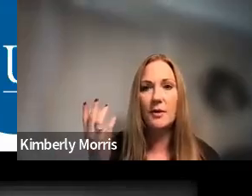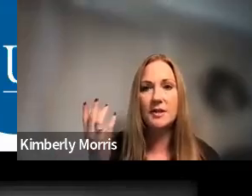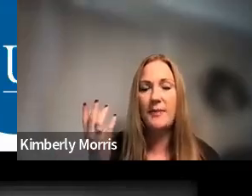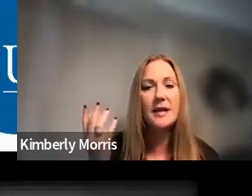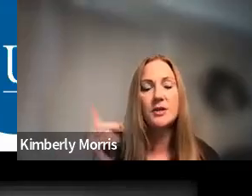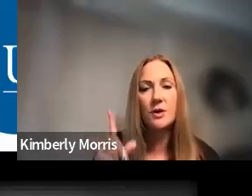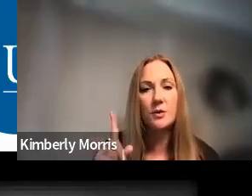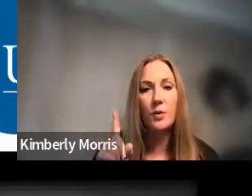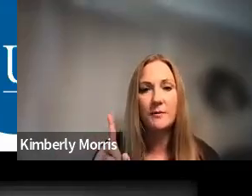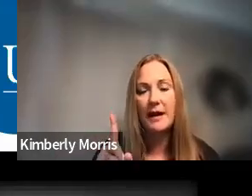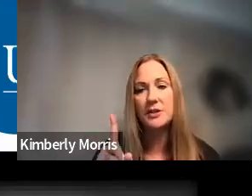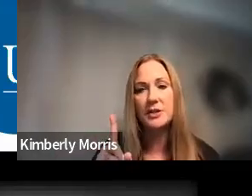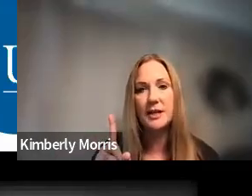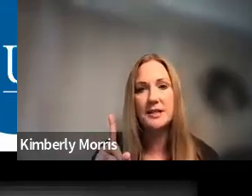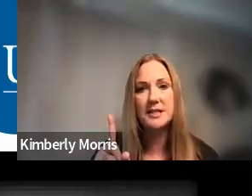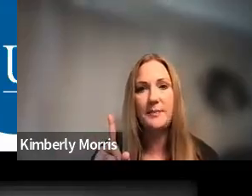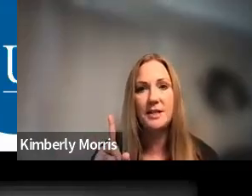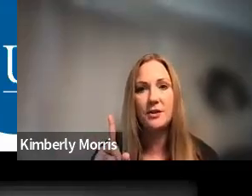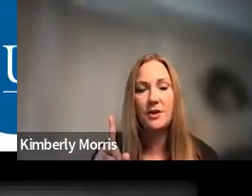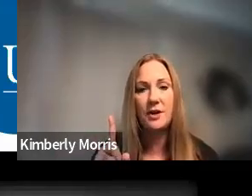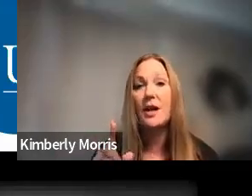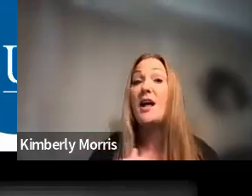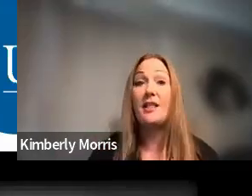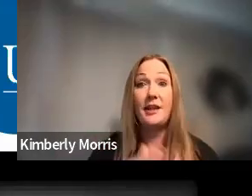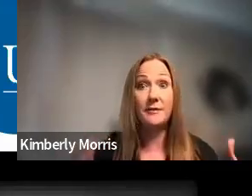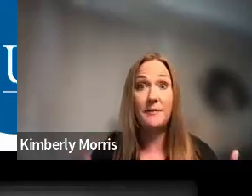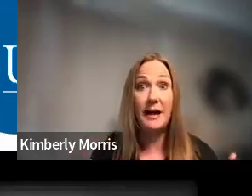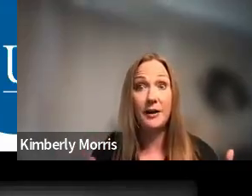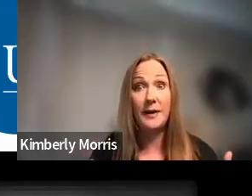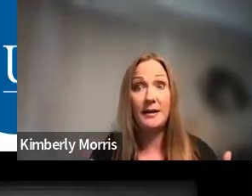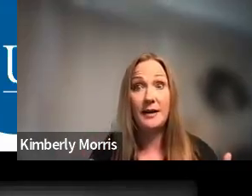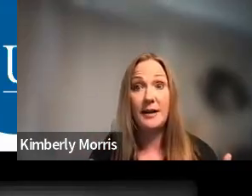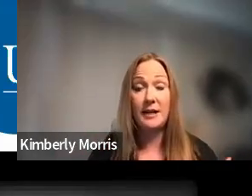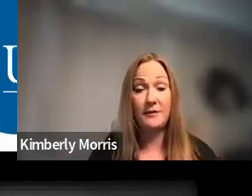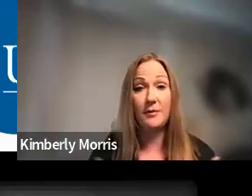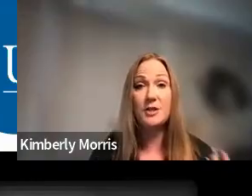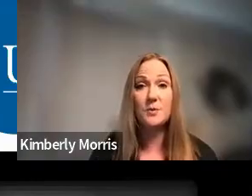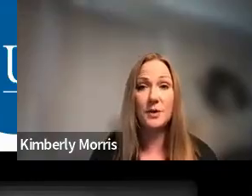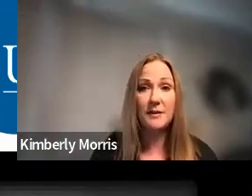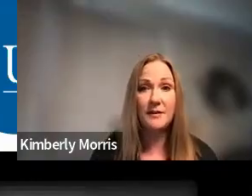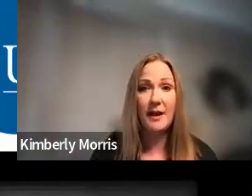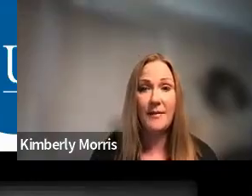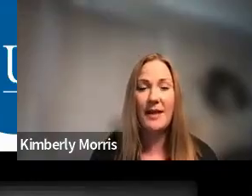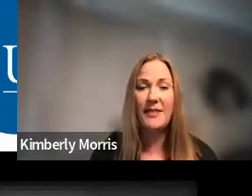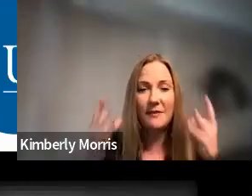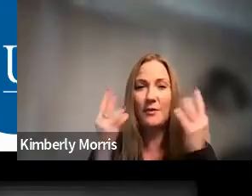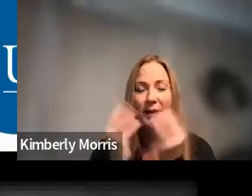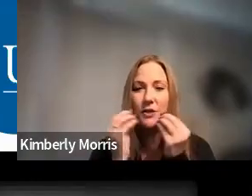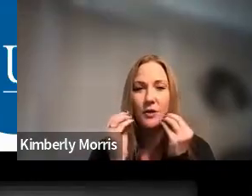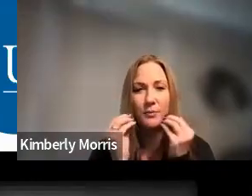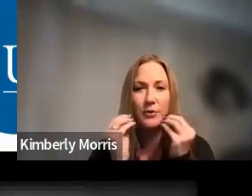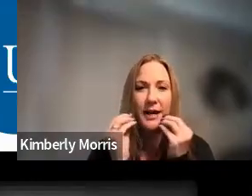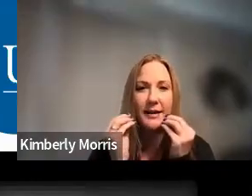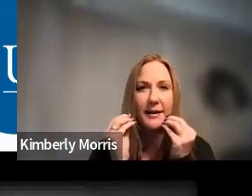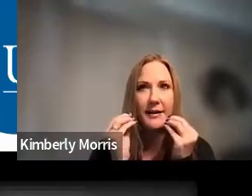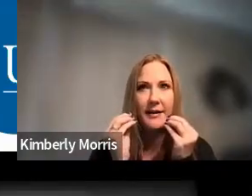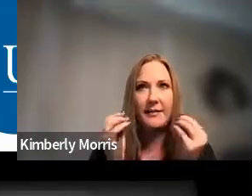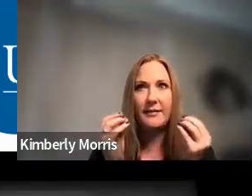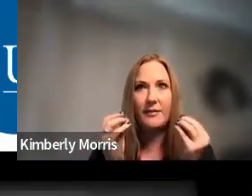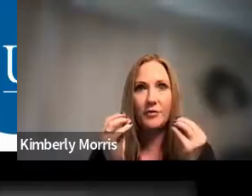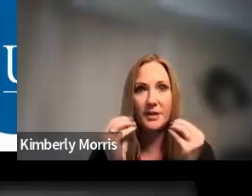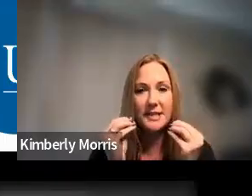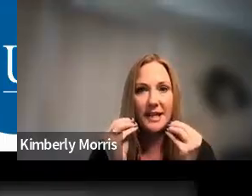not just dependent on one factor. It's dependent on their environment, the information we're giving them, and the information their